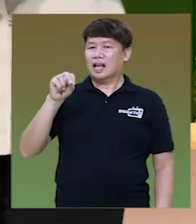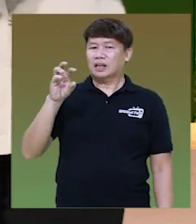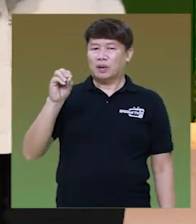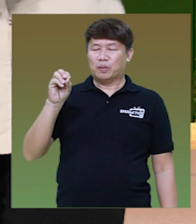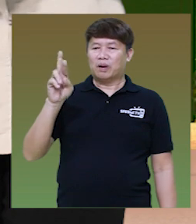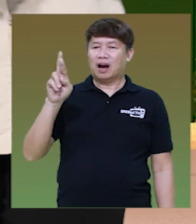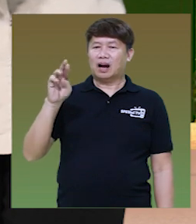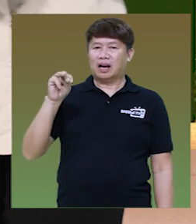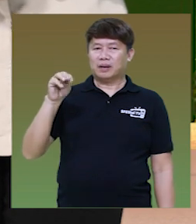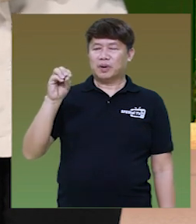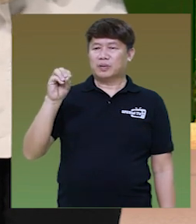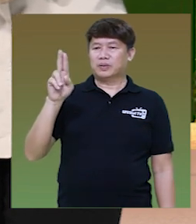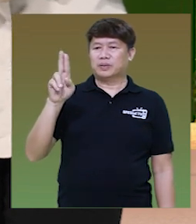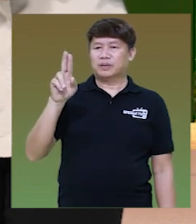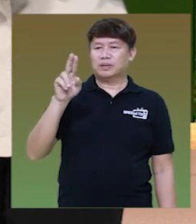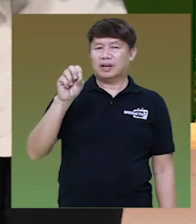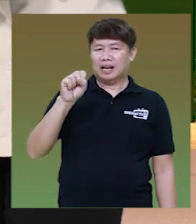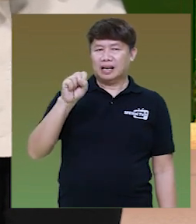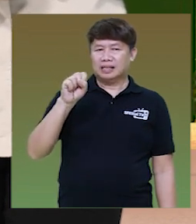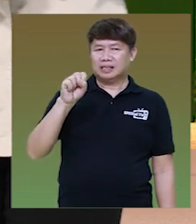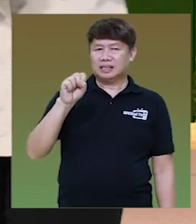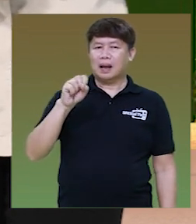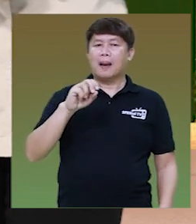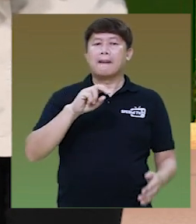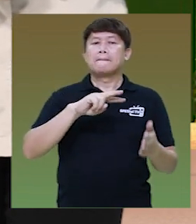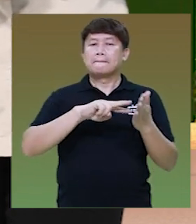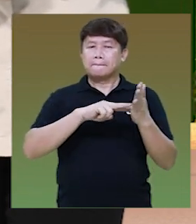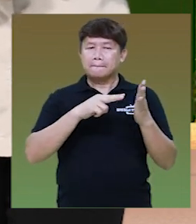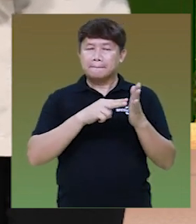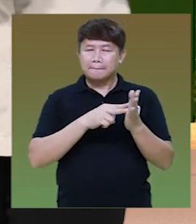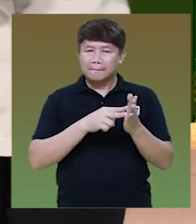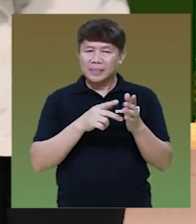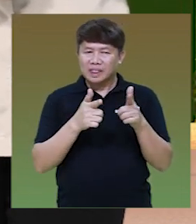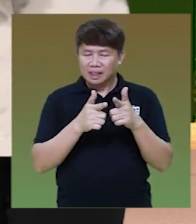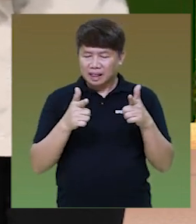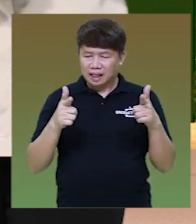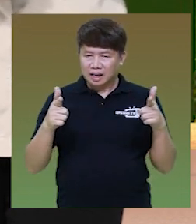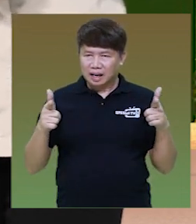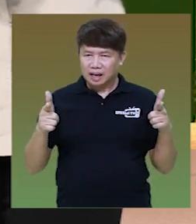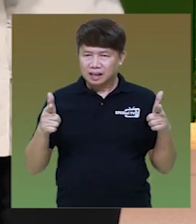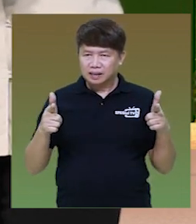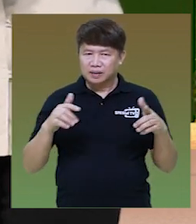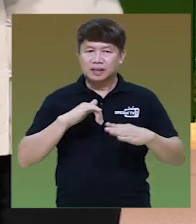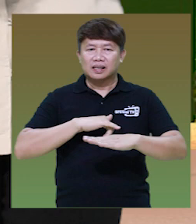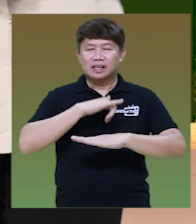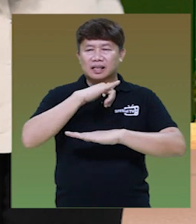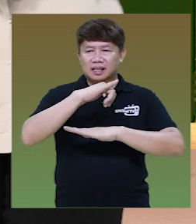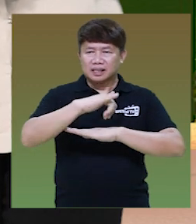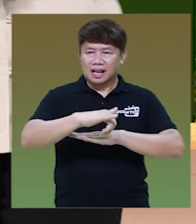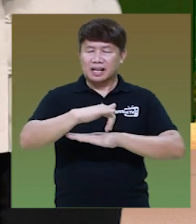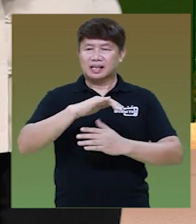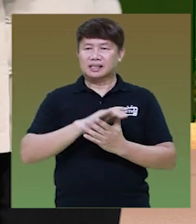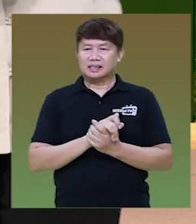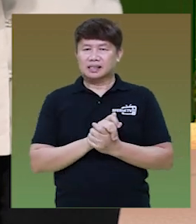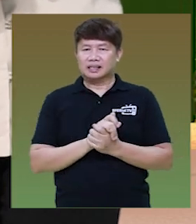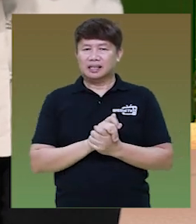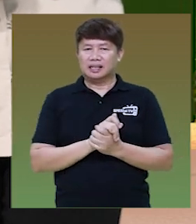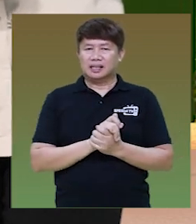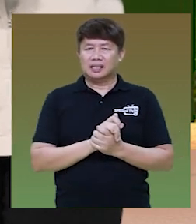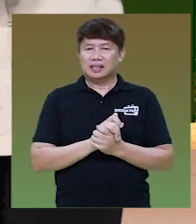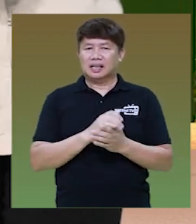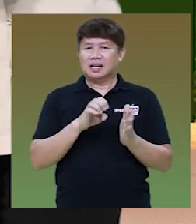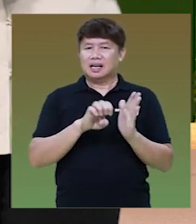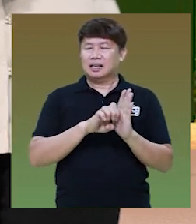enormous. Enormous means extremely large in size or amount. Like